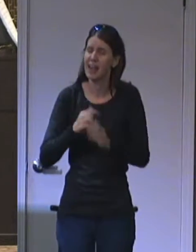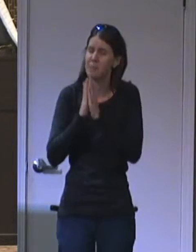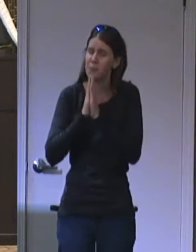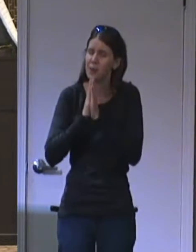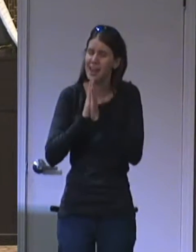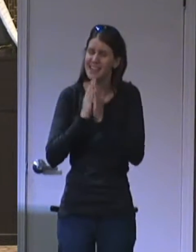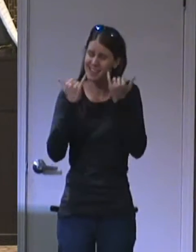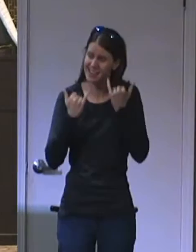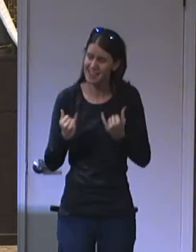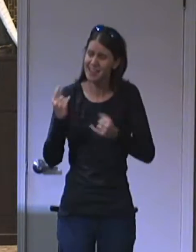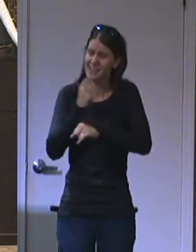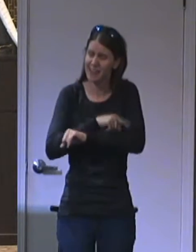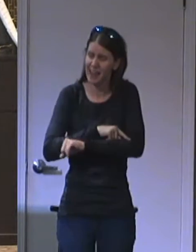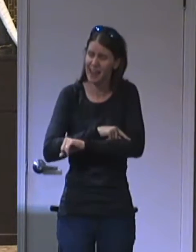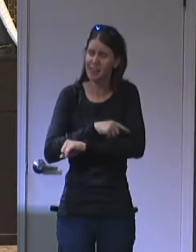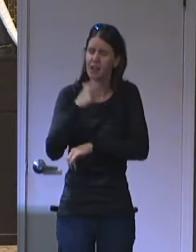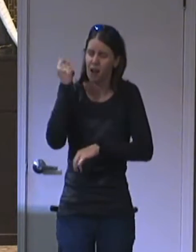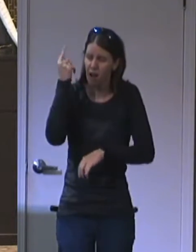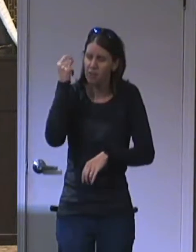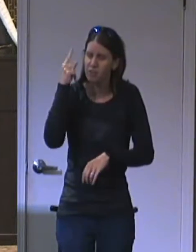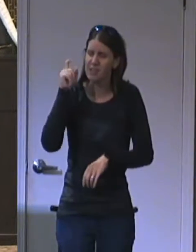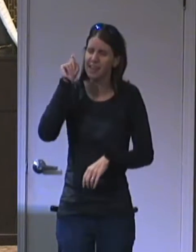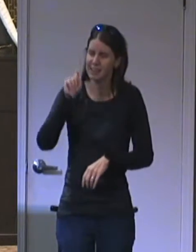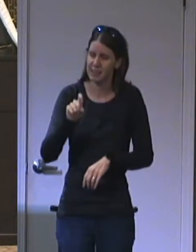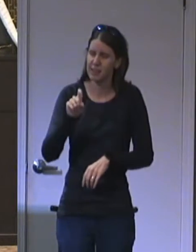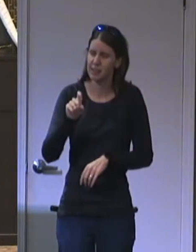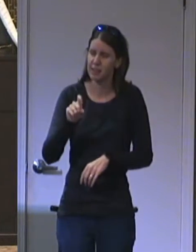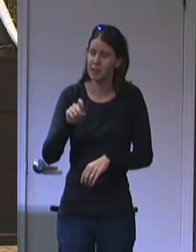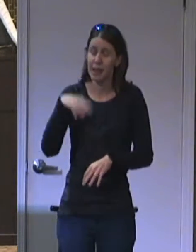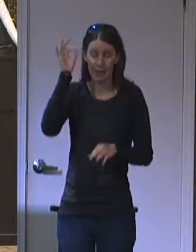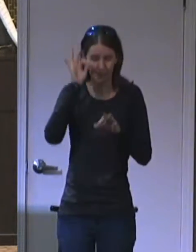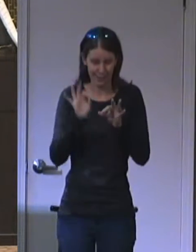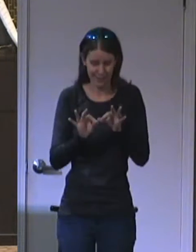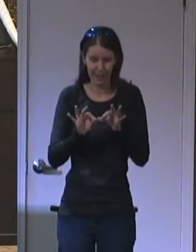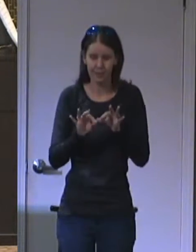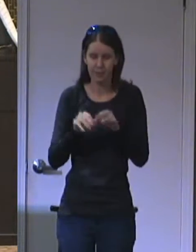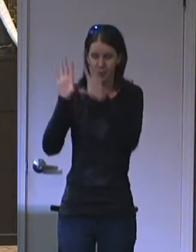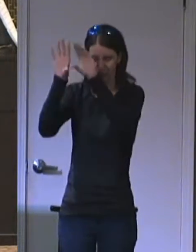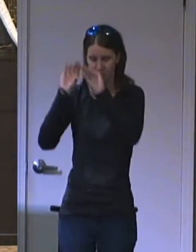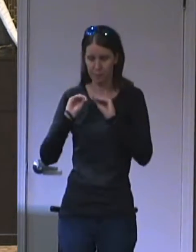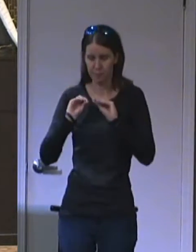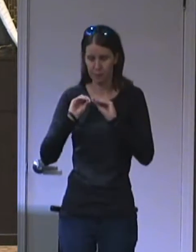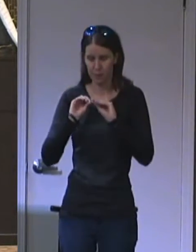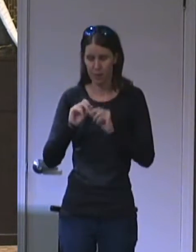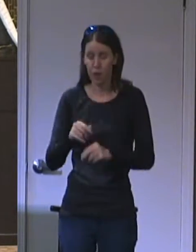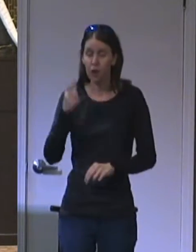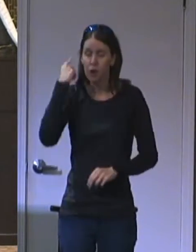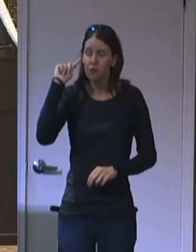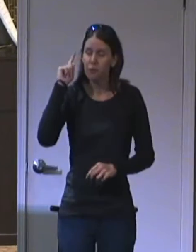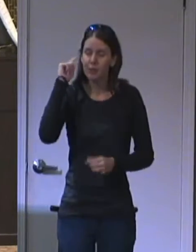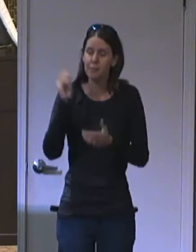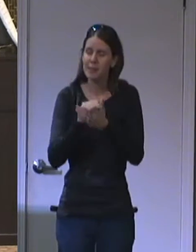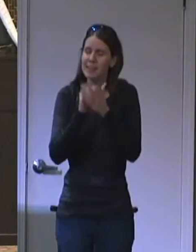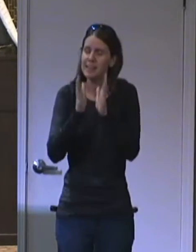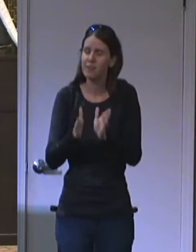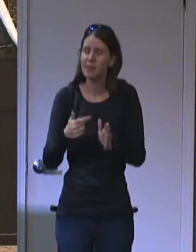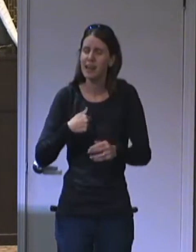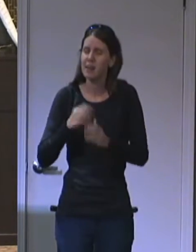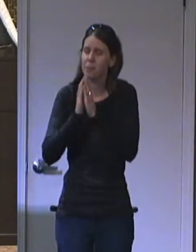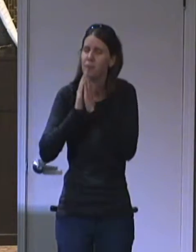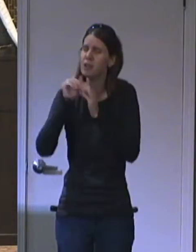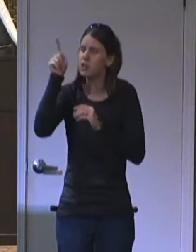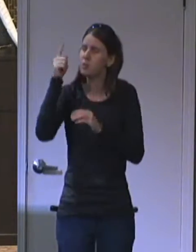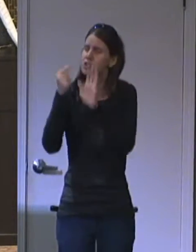would understand their need and be able to make that decision. For those who are believers, Lord, I pray that you would show us